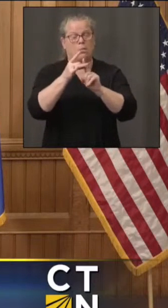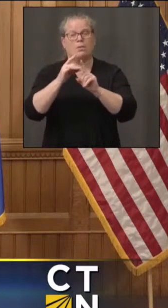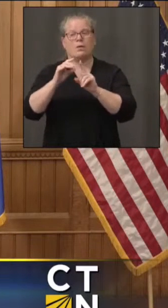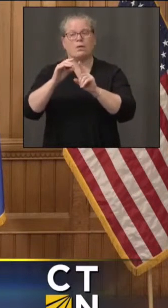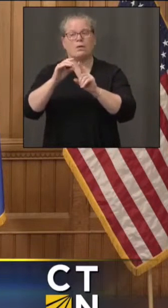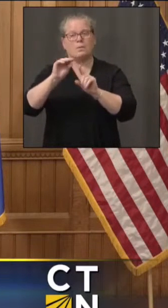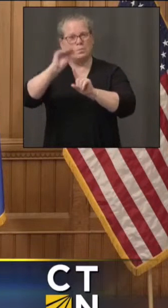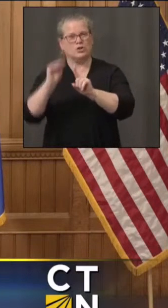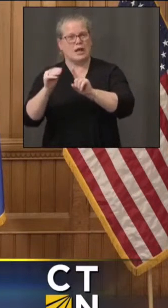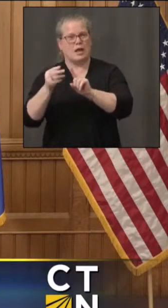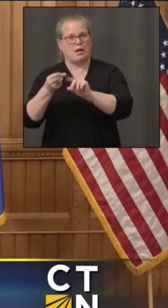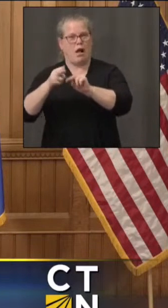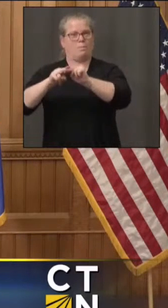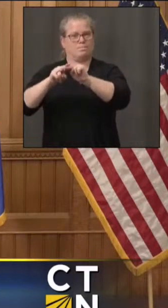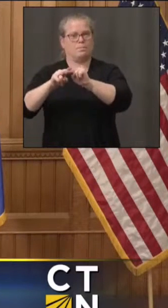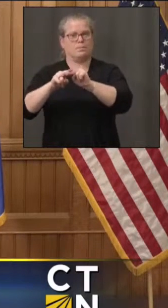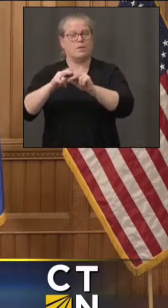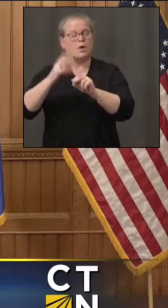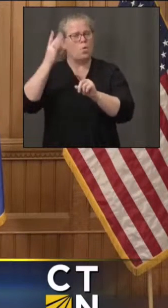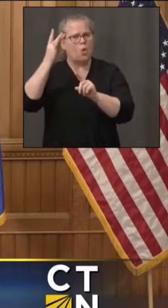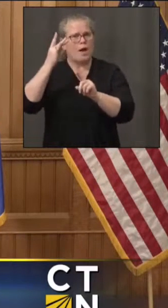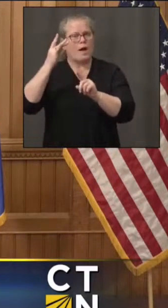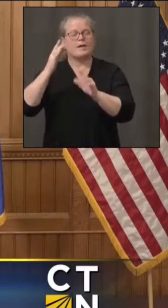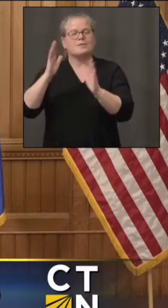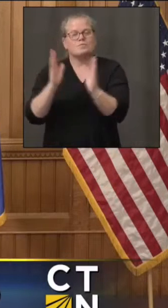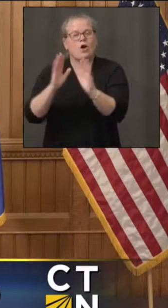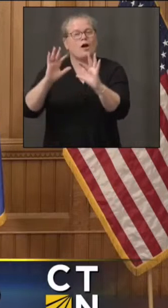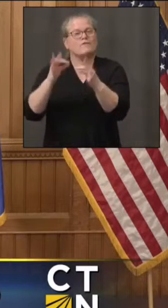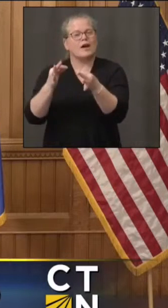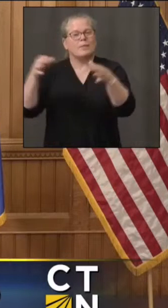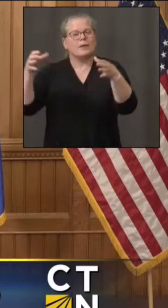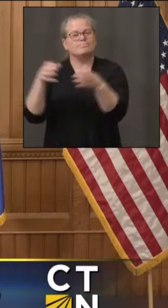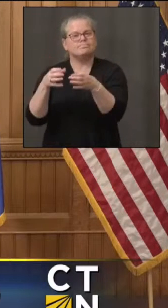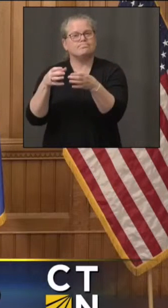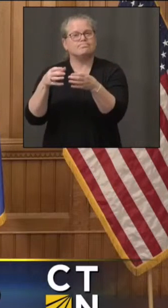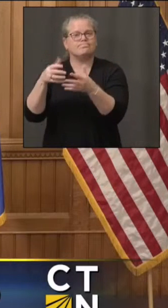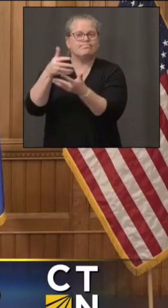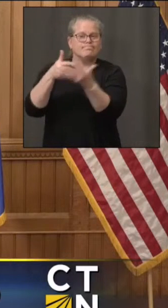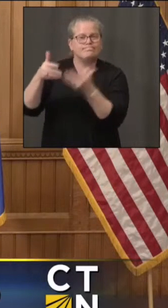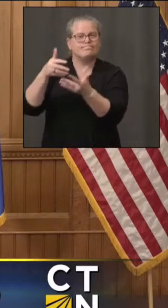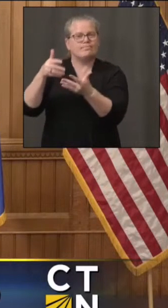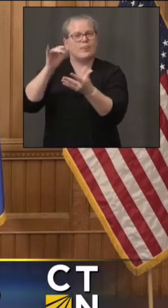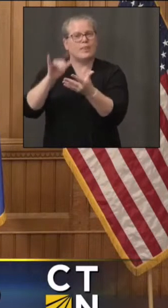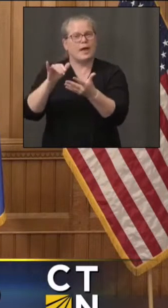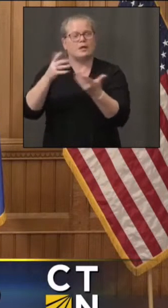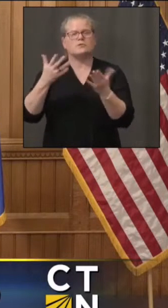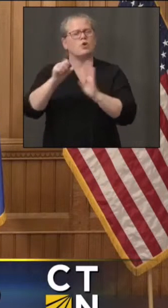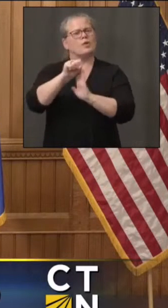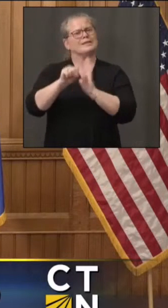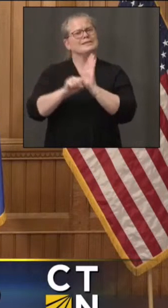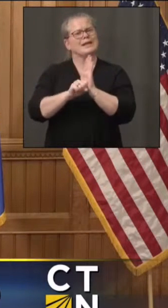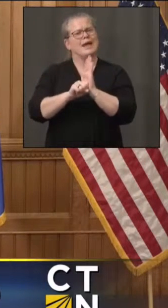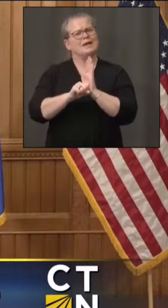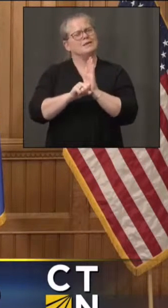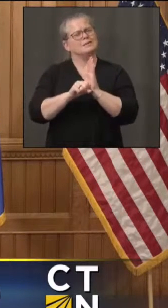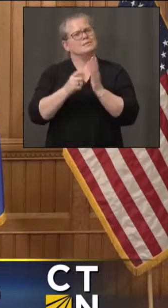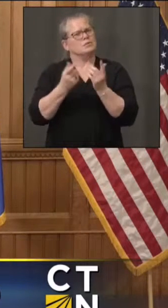the state doing to, I guess, enforce this, enforce the COVID